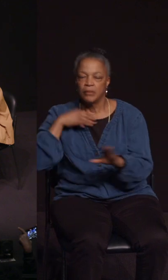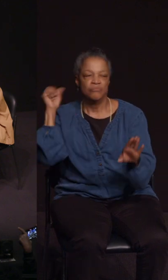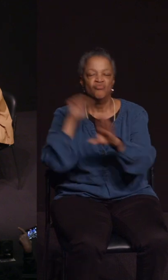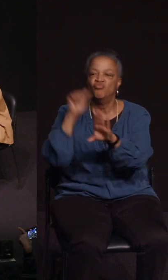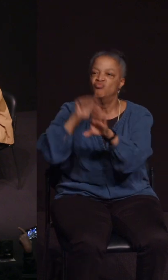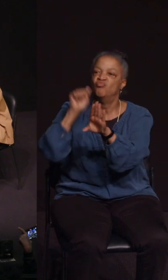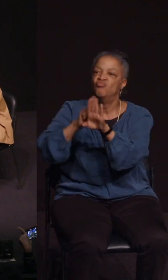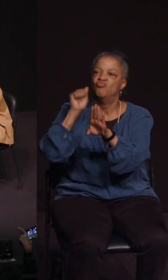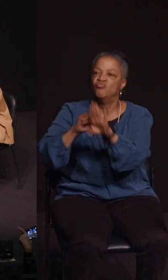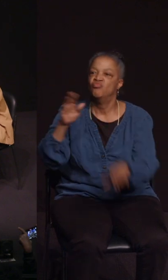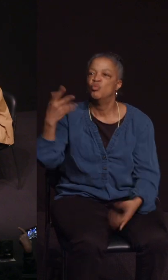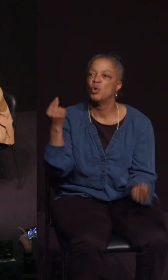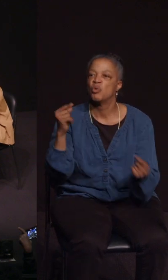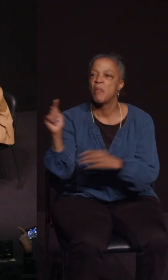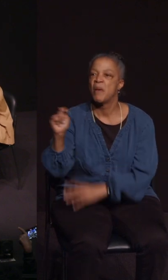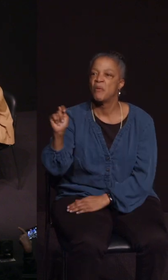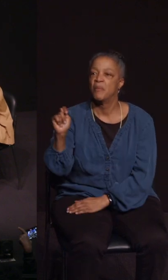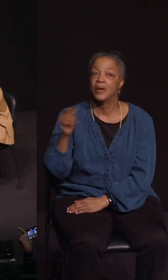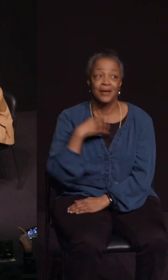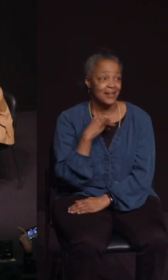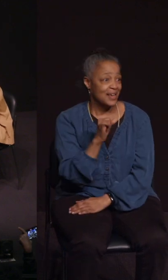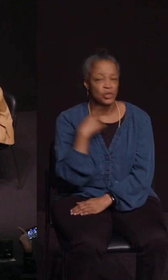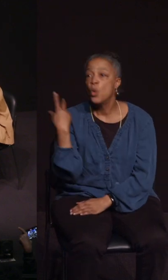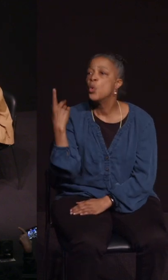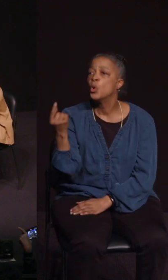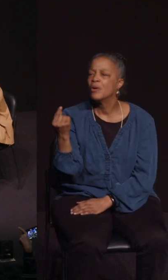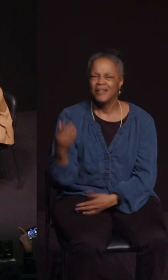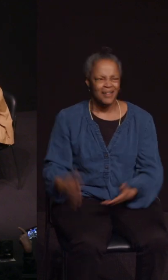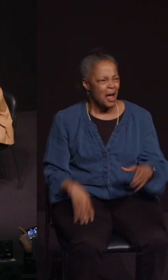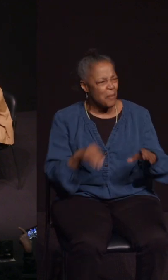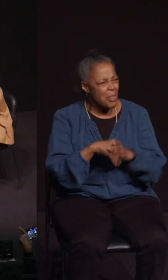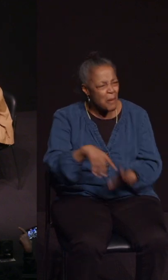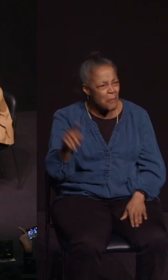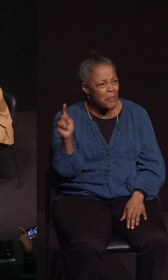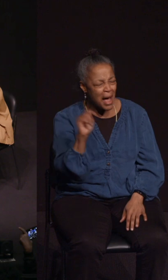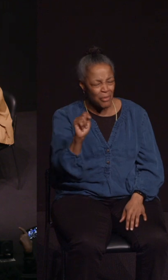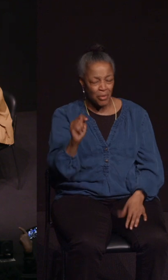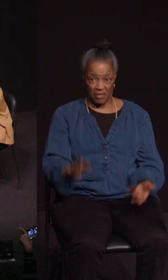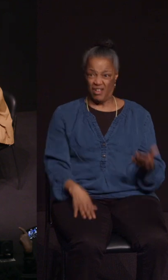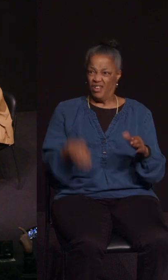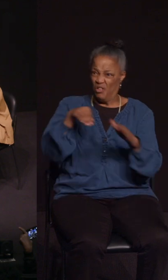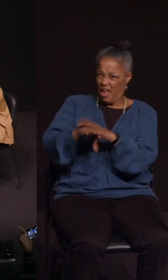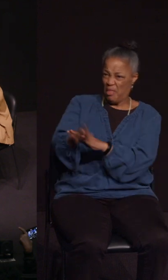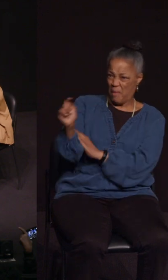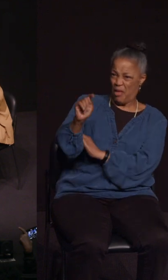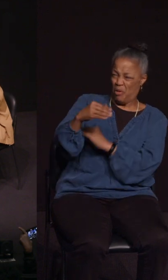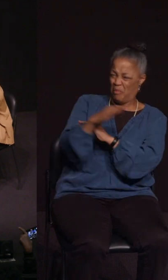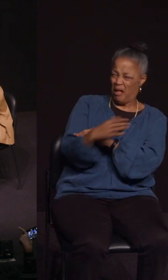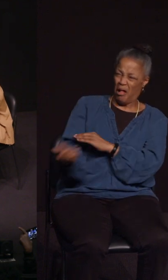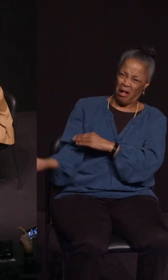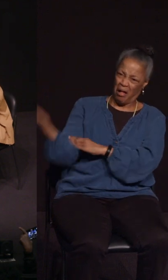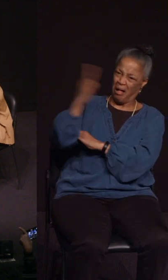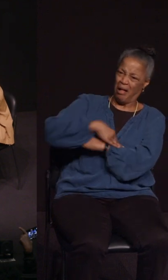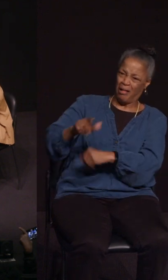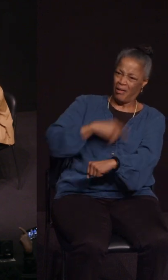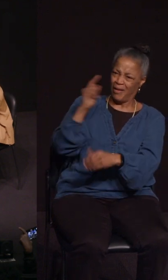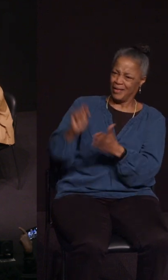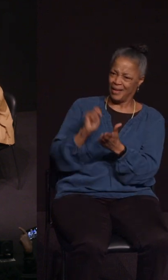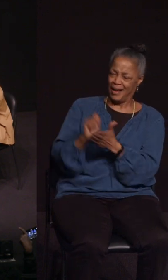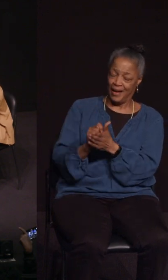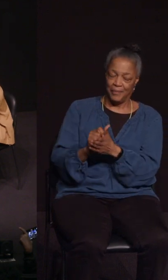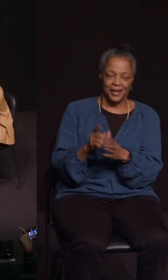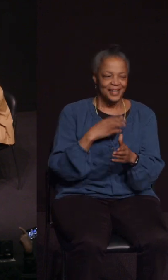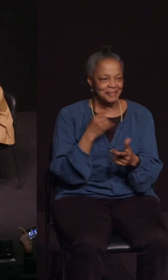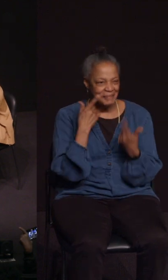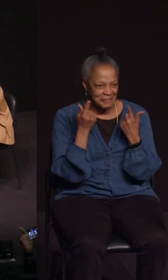do. Yes, what you doing? I'm in the bathroom, but you've been in there too long. Like, and then I